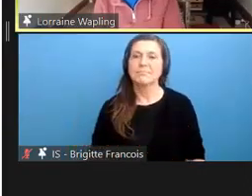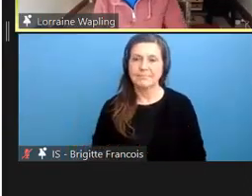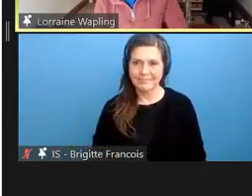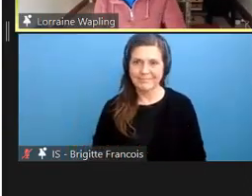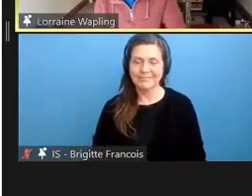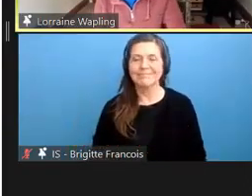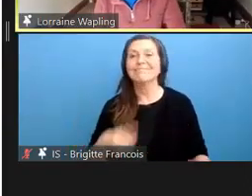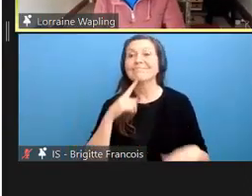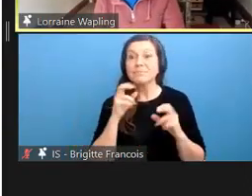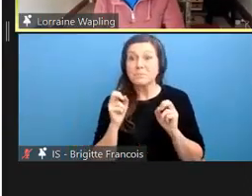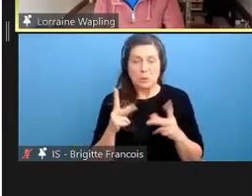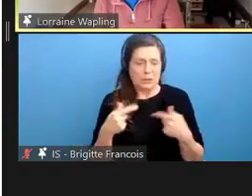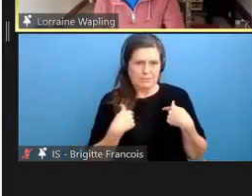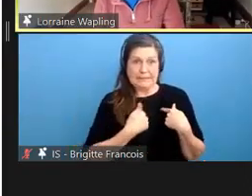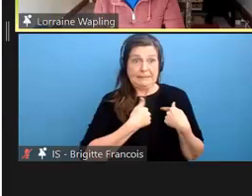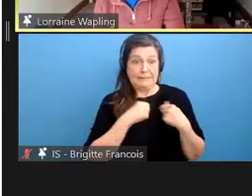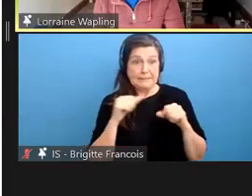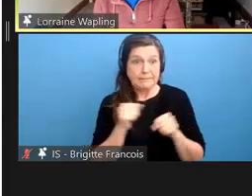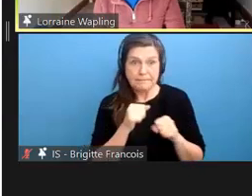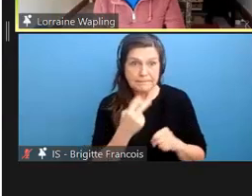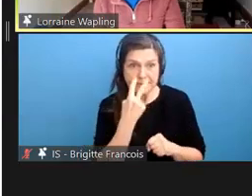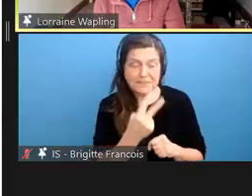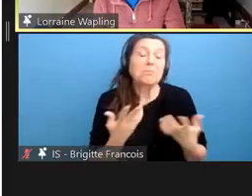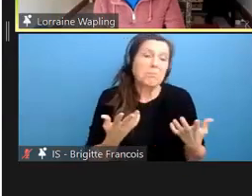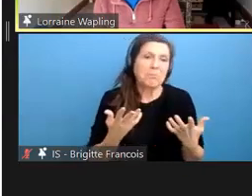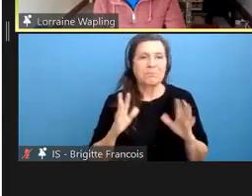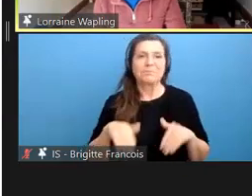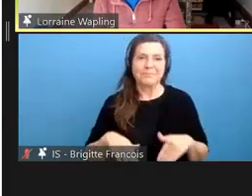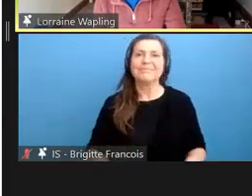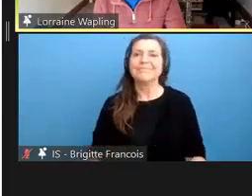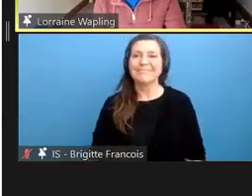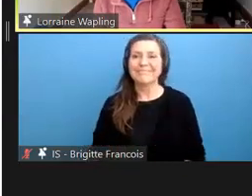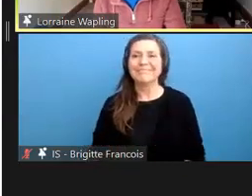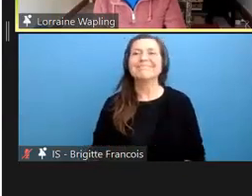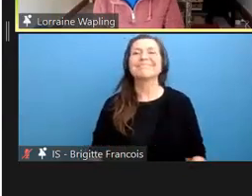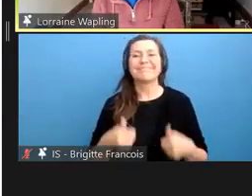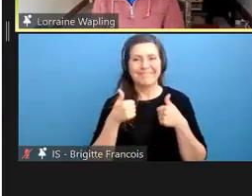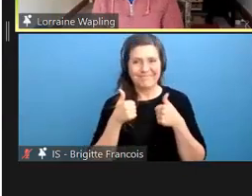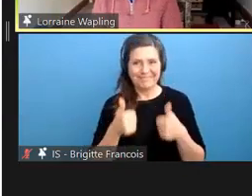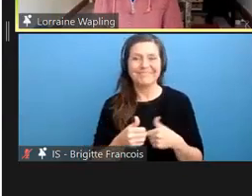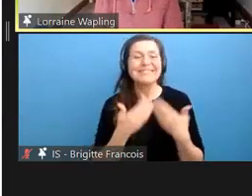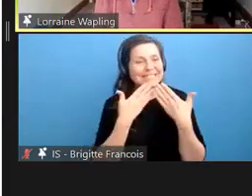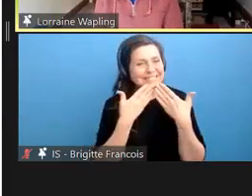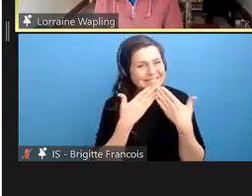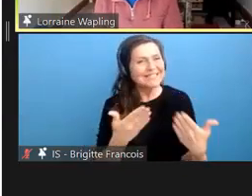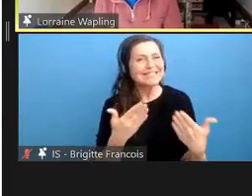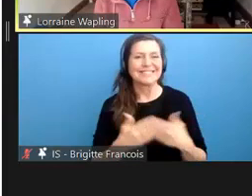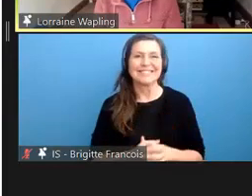Okay, I can't actually see the slide deck, but that's wonderful. So thanks very